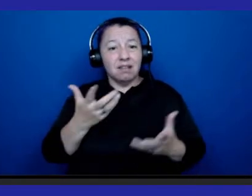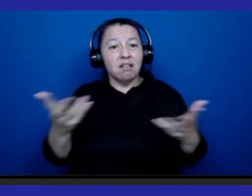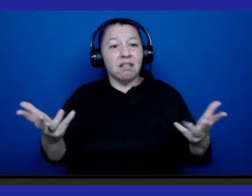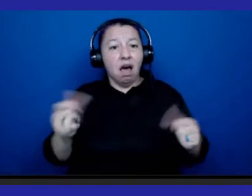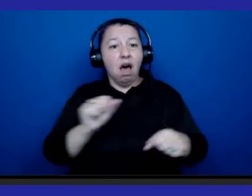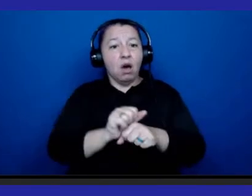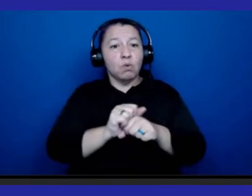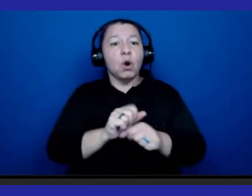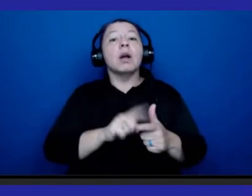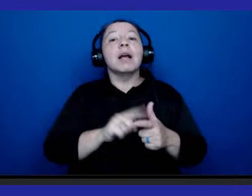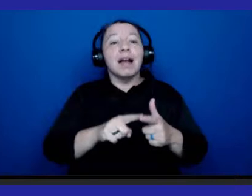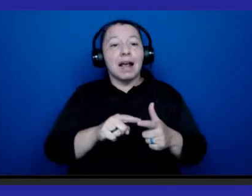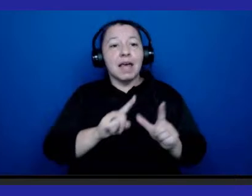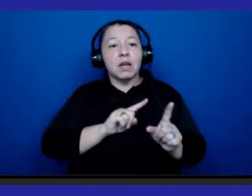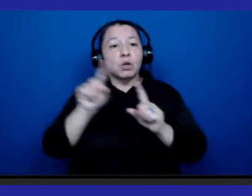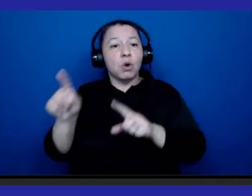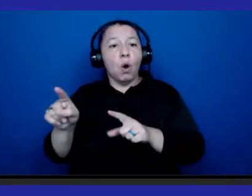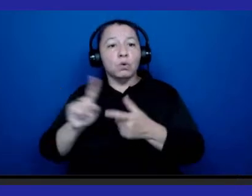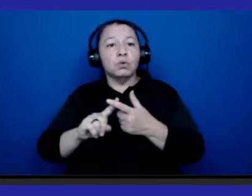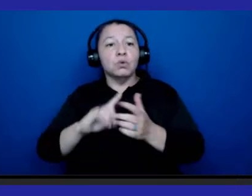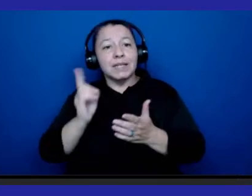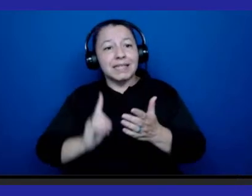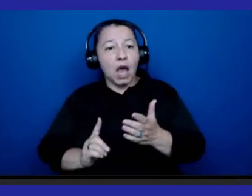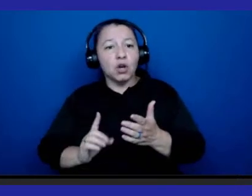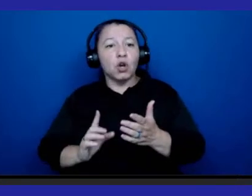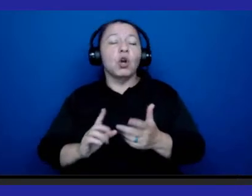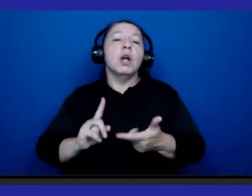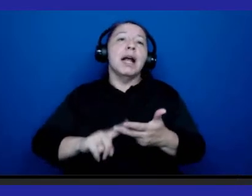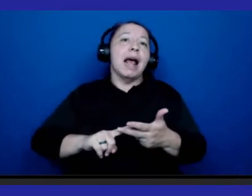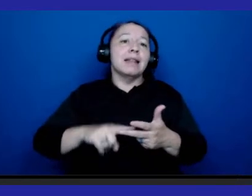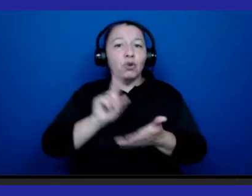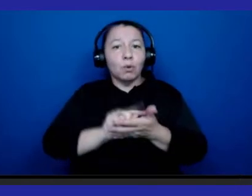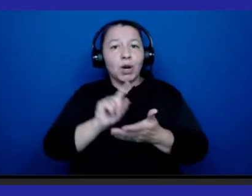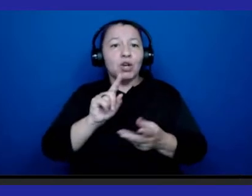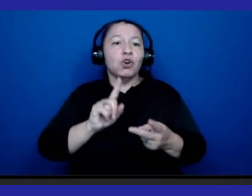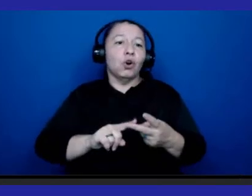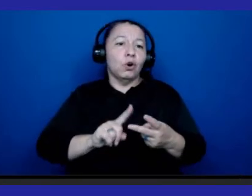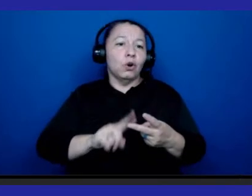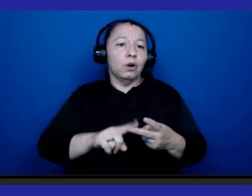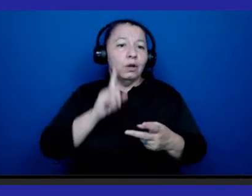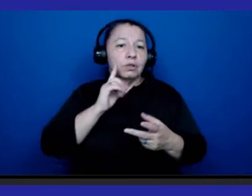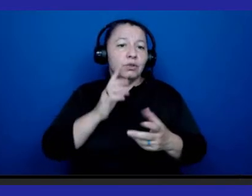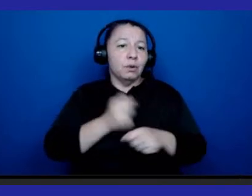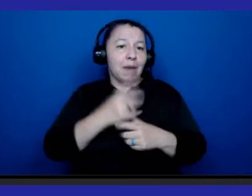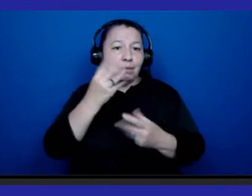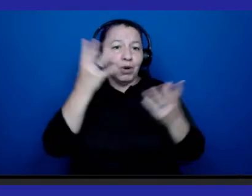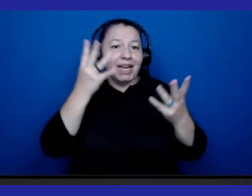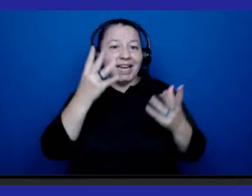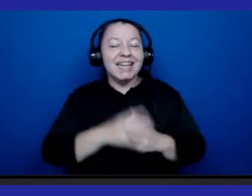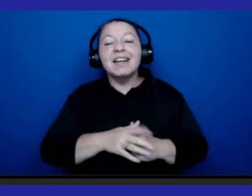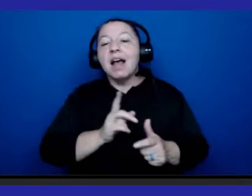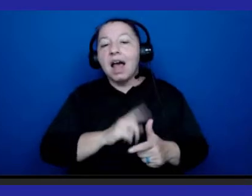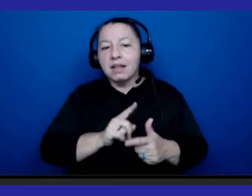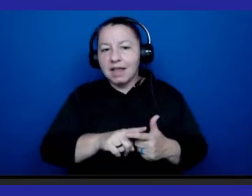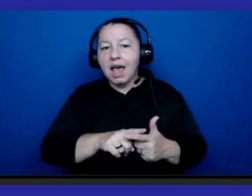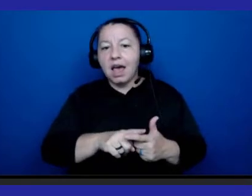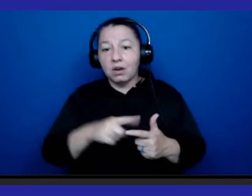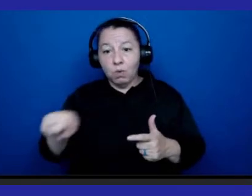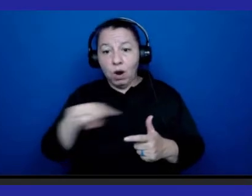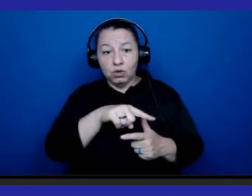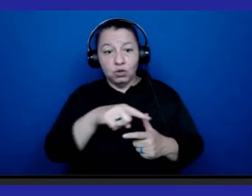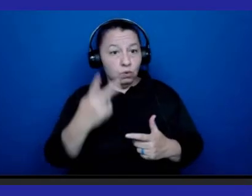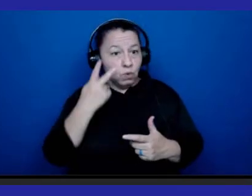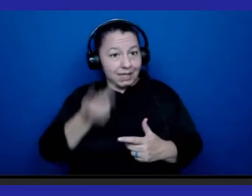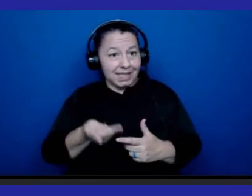goes to the designer and then it goes to the printer to be made pretty. And so what you will get is the